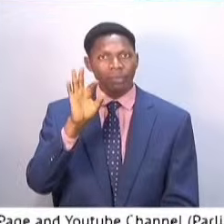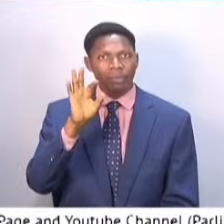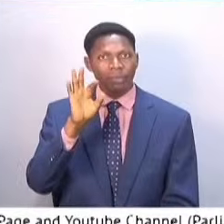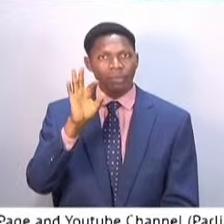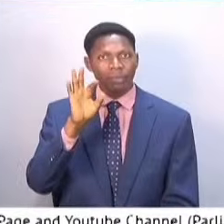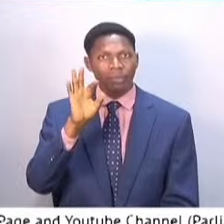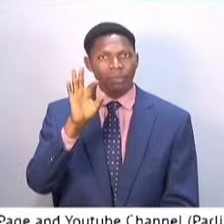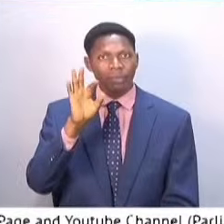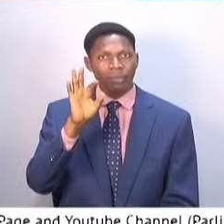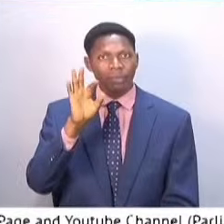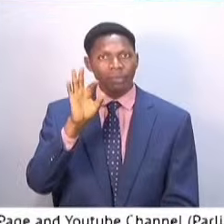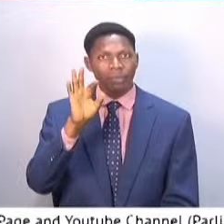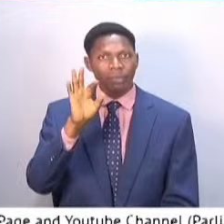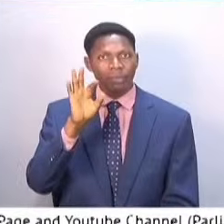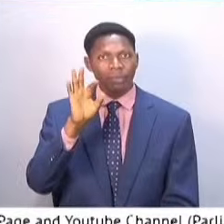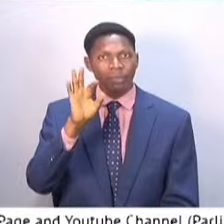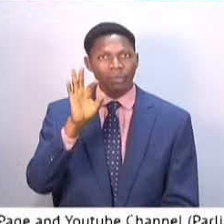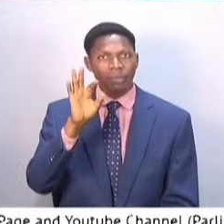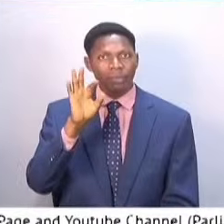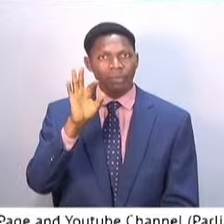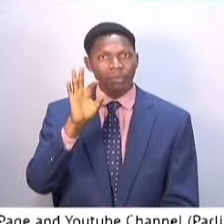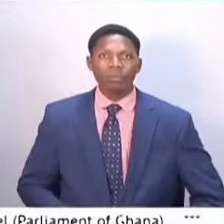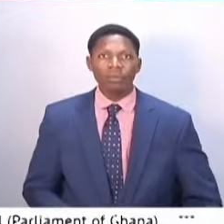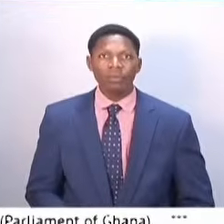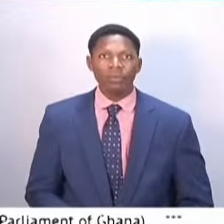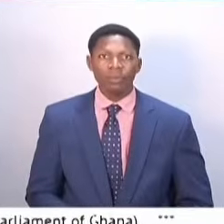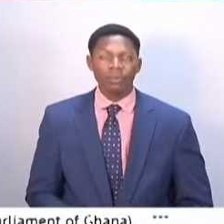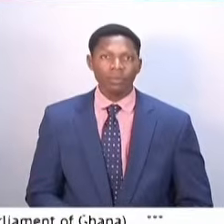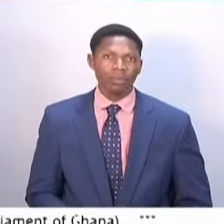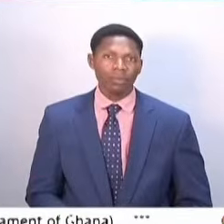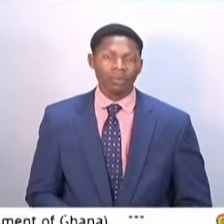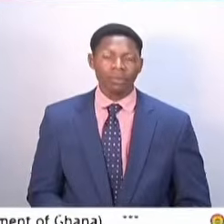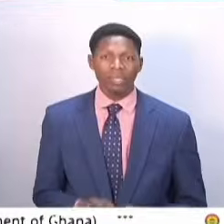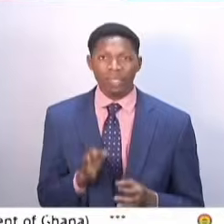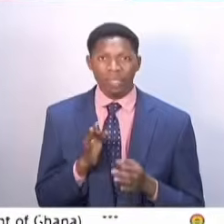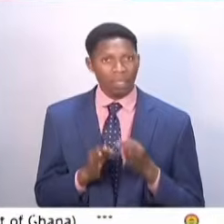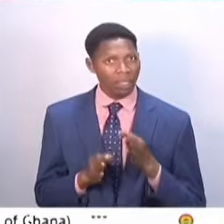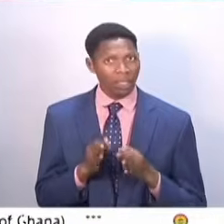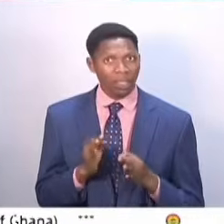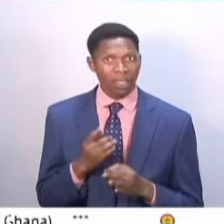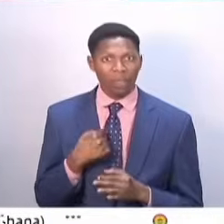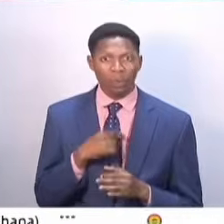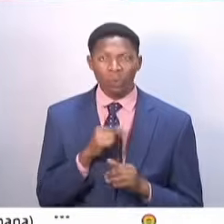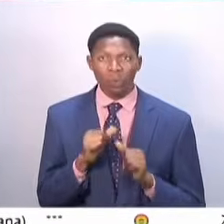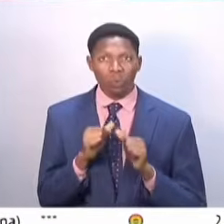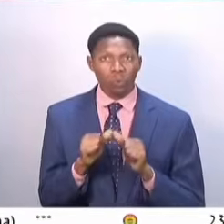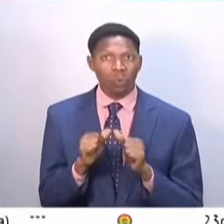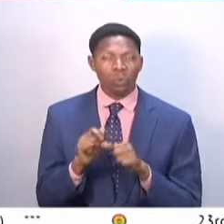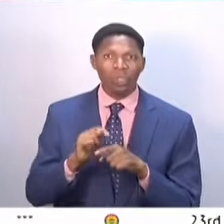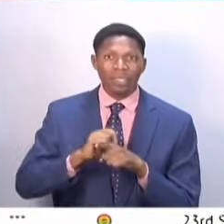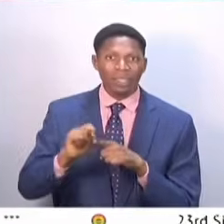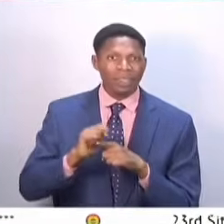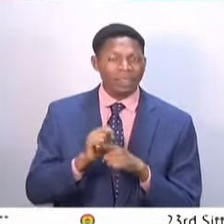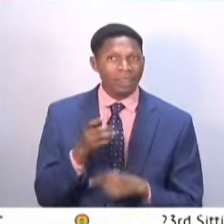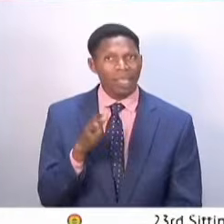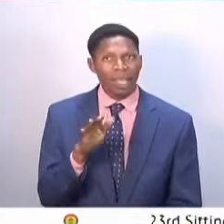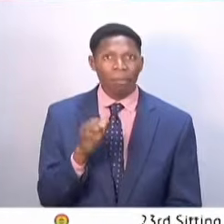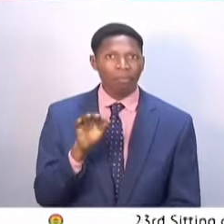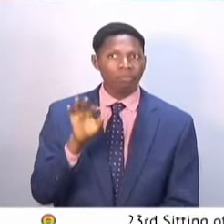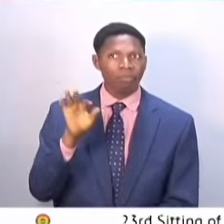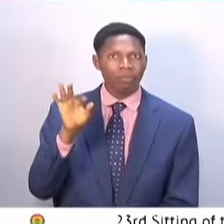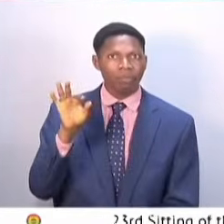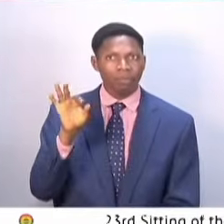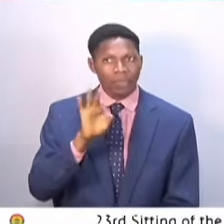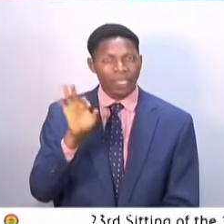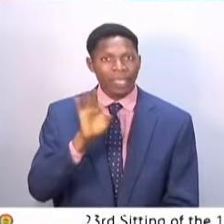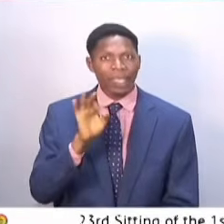country. Mr. Speaker, even if We continue to train about